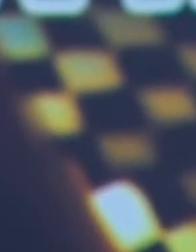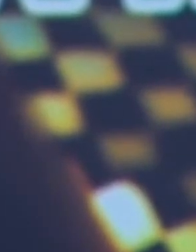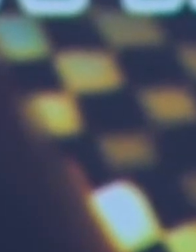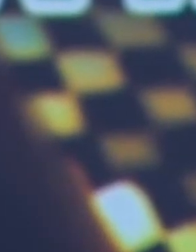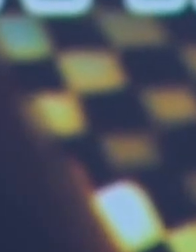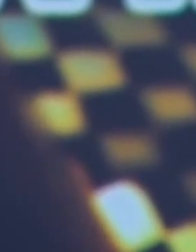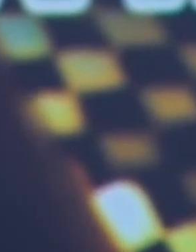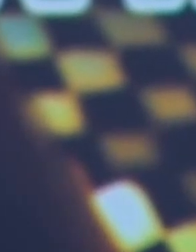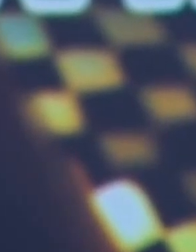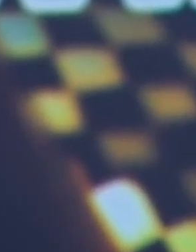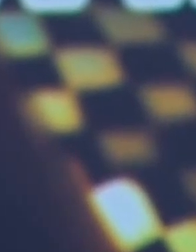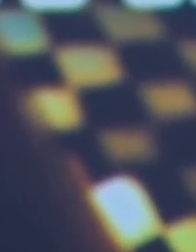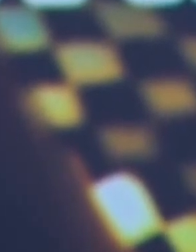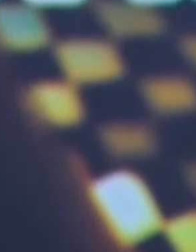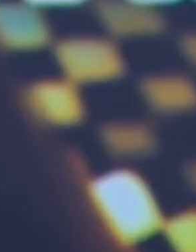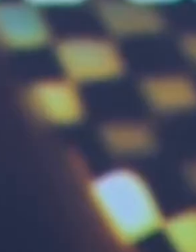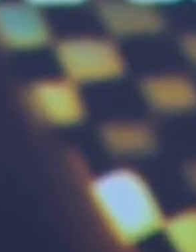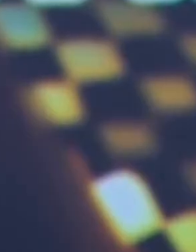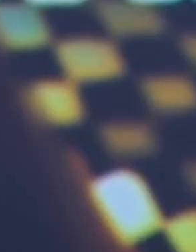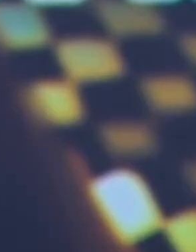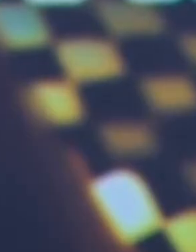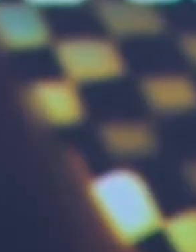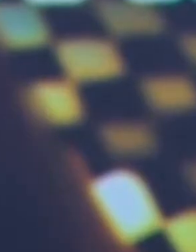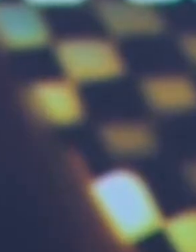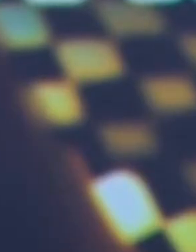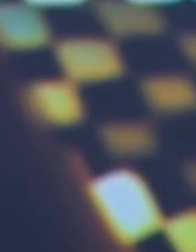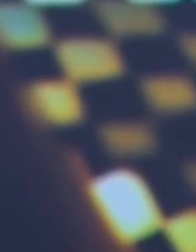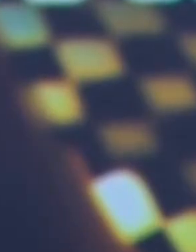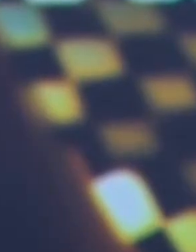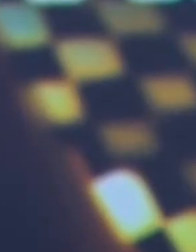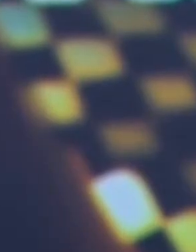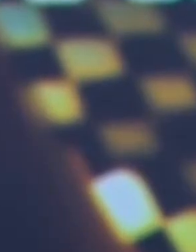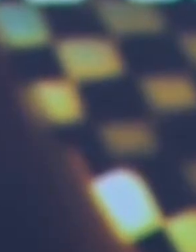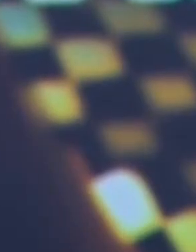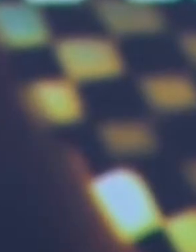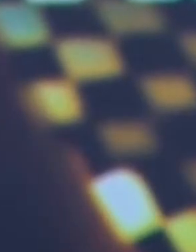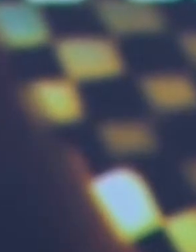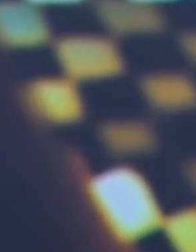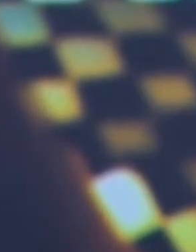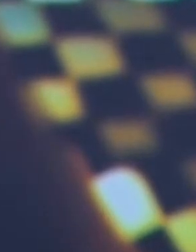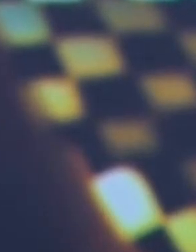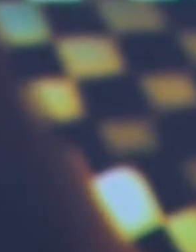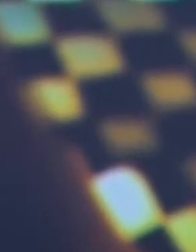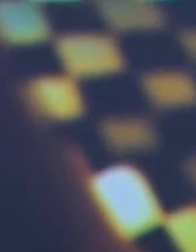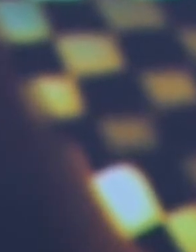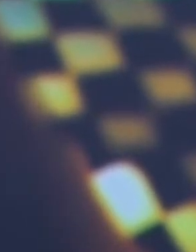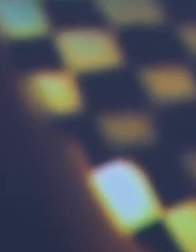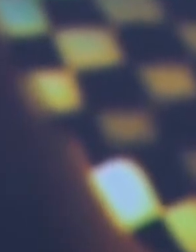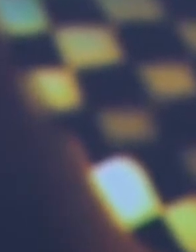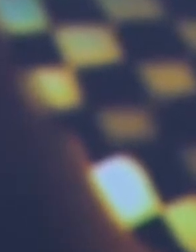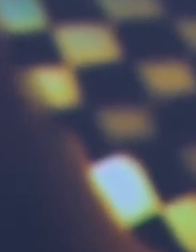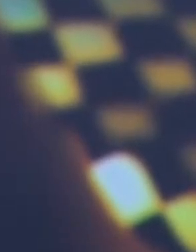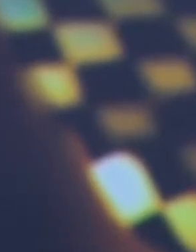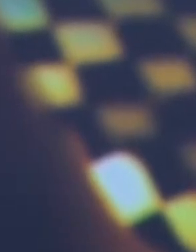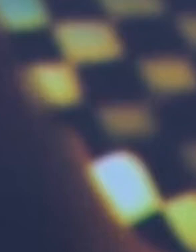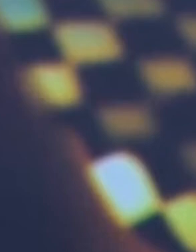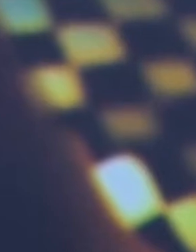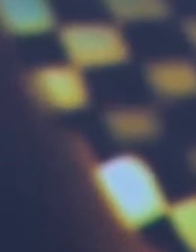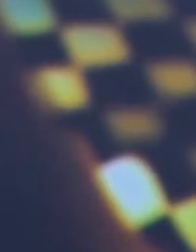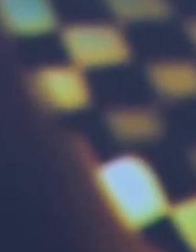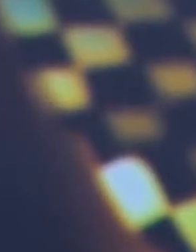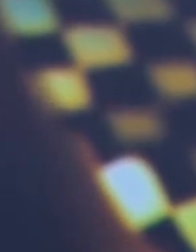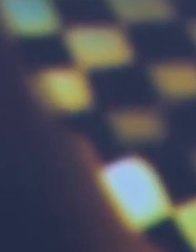want to make things right with God. I want God to forgive me of my